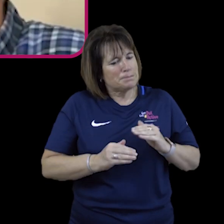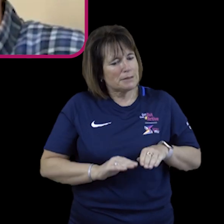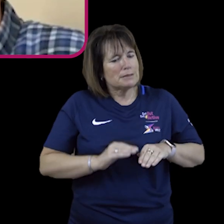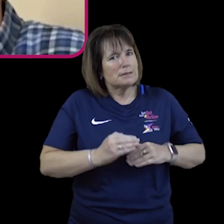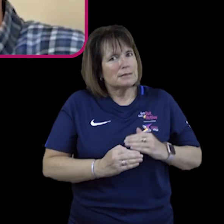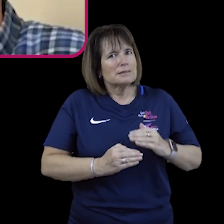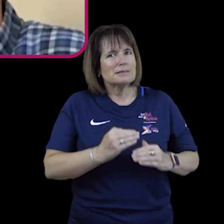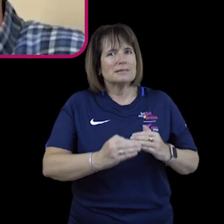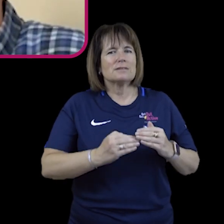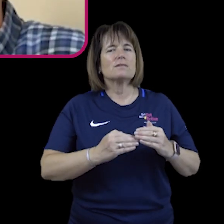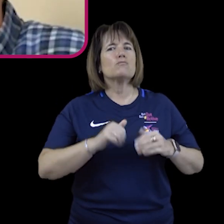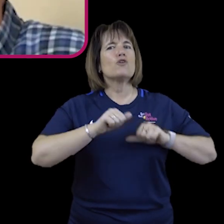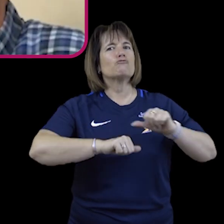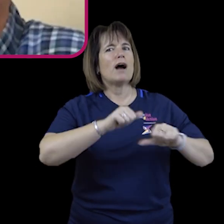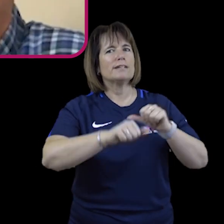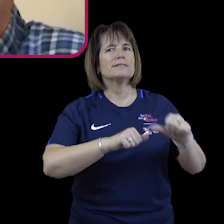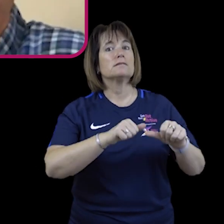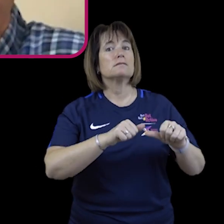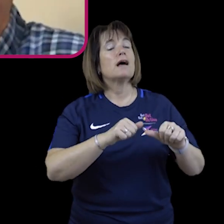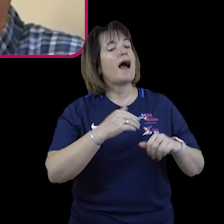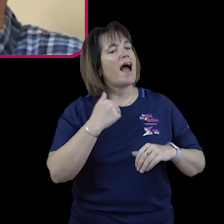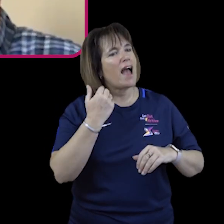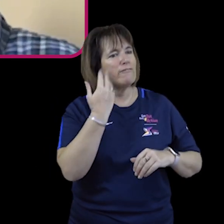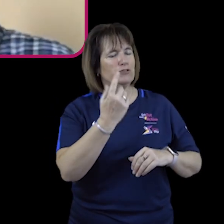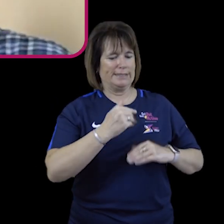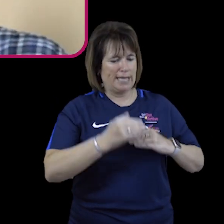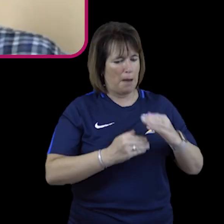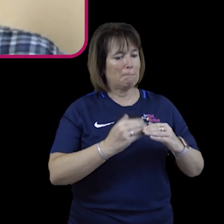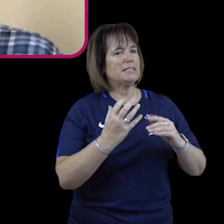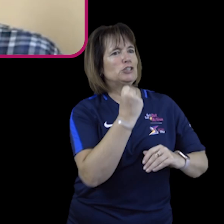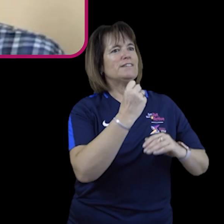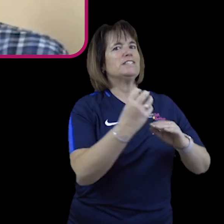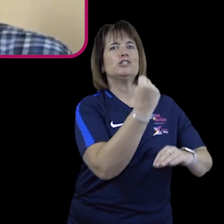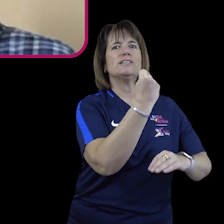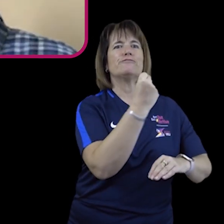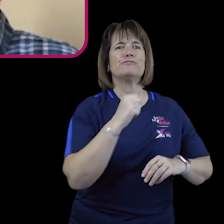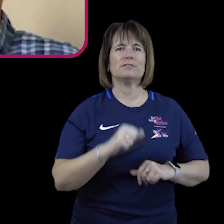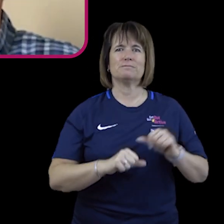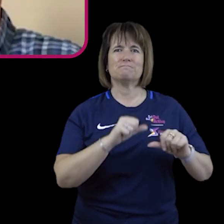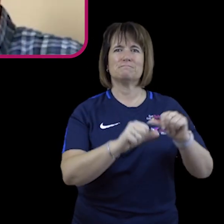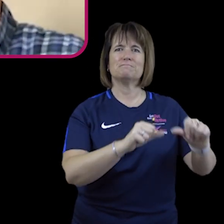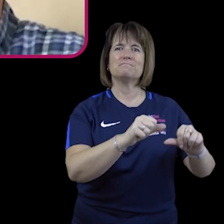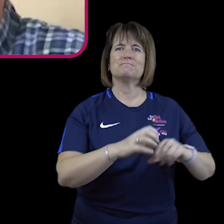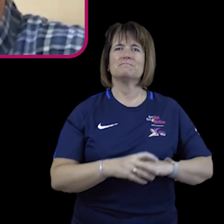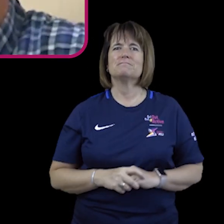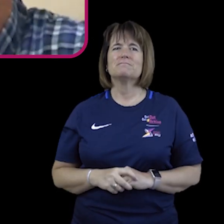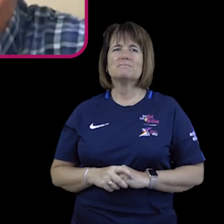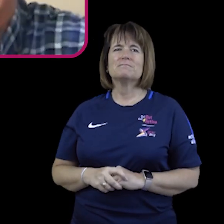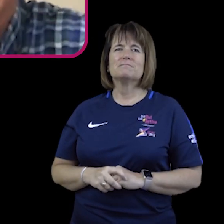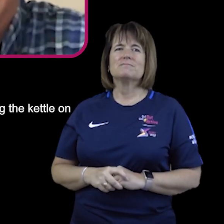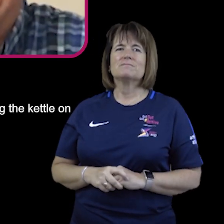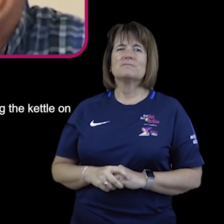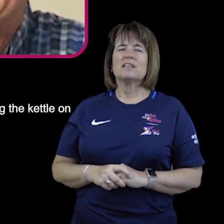just more used to it. It's baby steps, isn't it? In terms of a progression. Every step is an achievement.